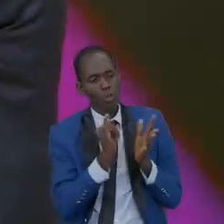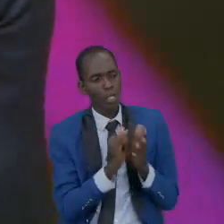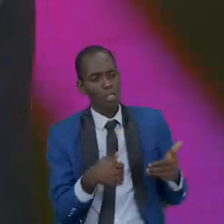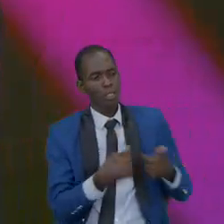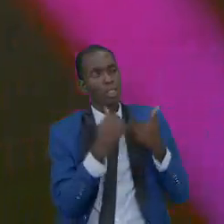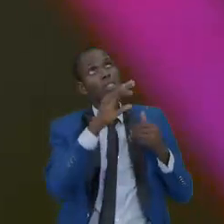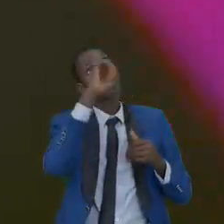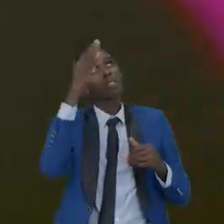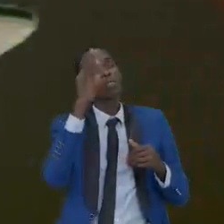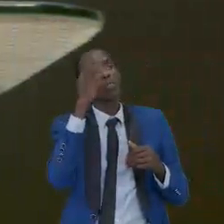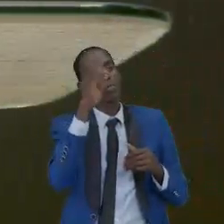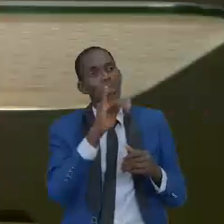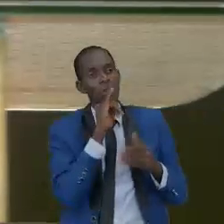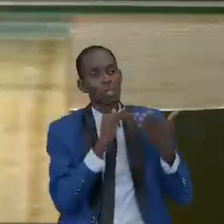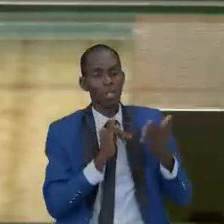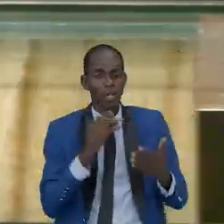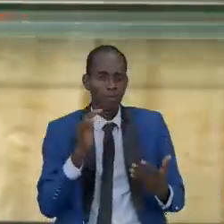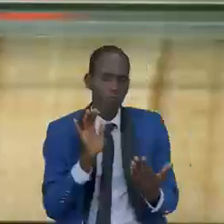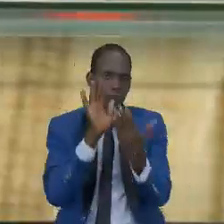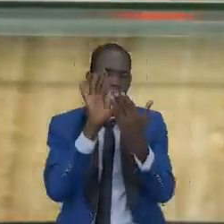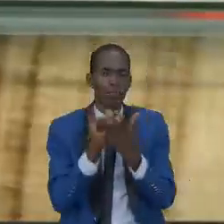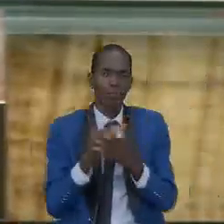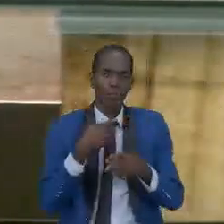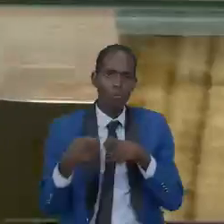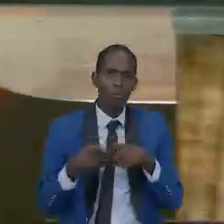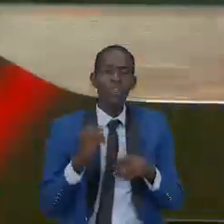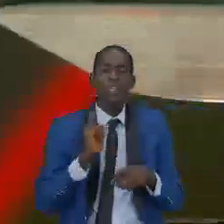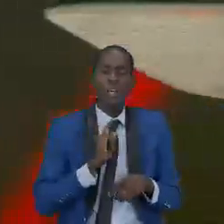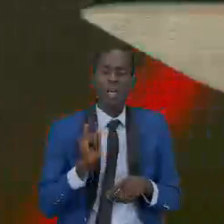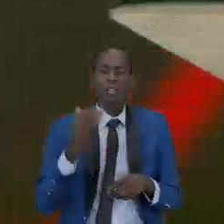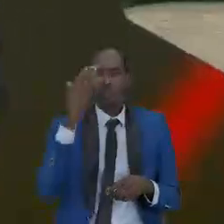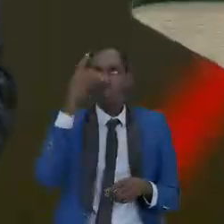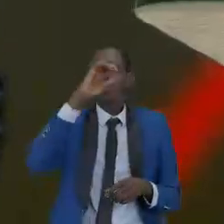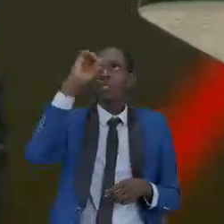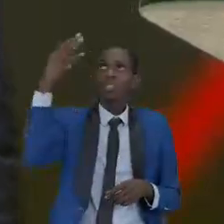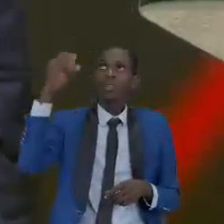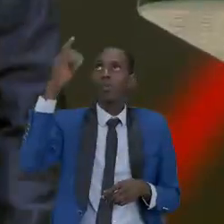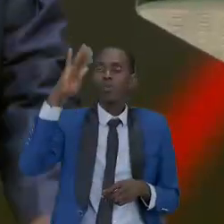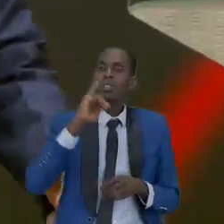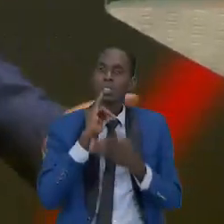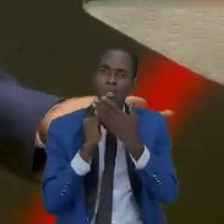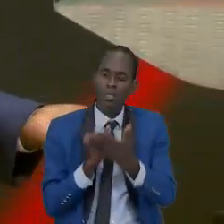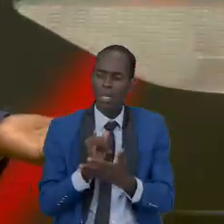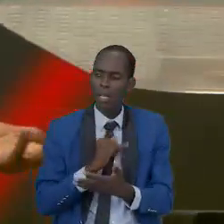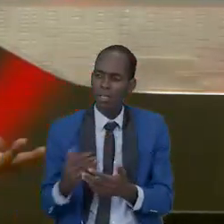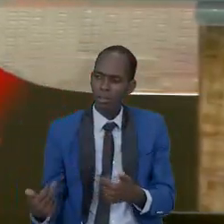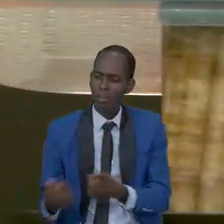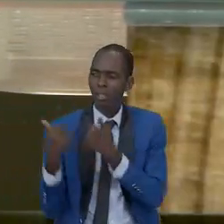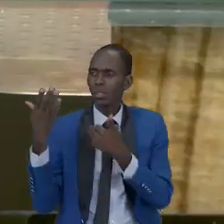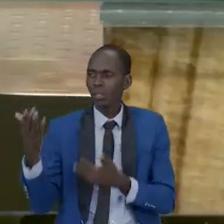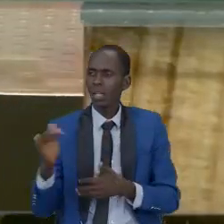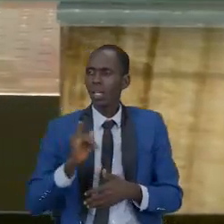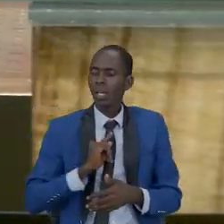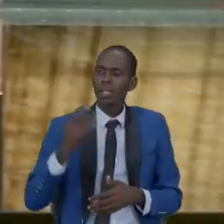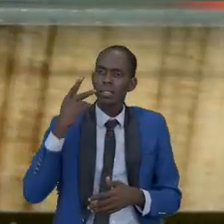I come through that persecution. The grace is there. I come through that misunderstanding. The grace of God is there. I come through that